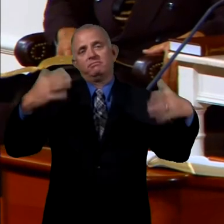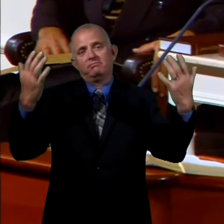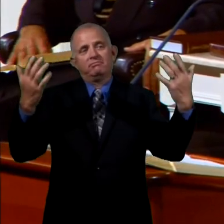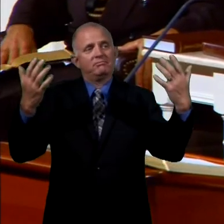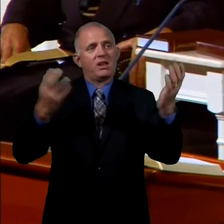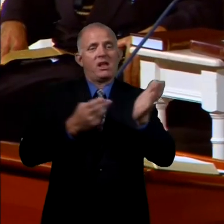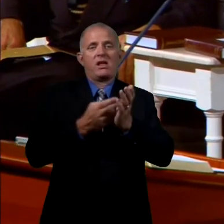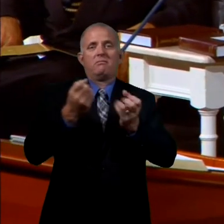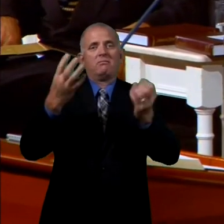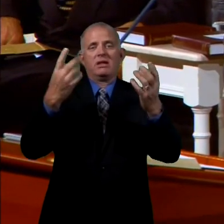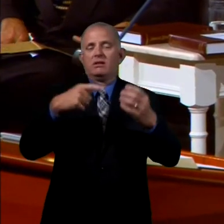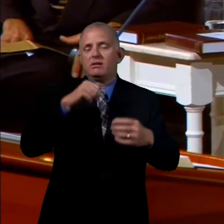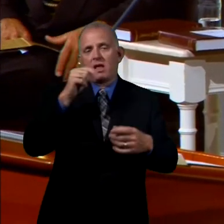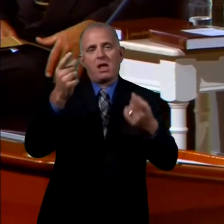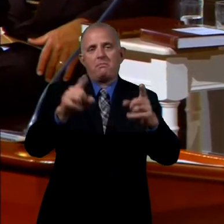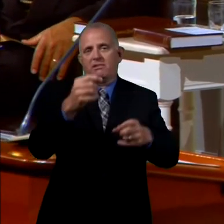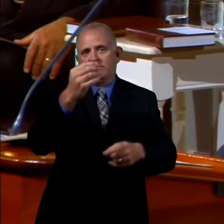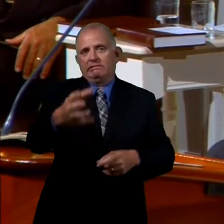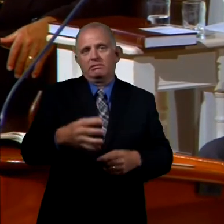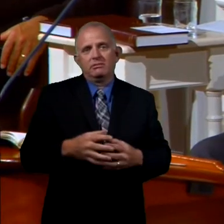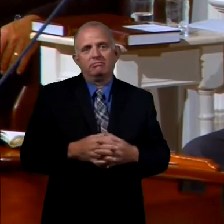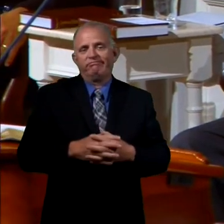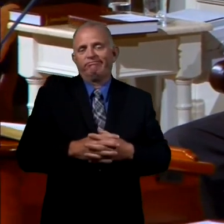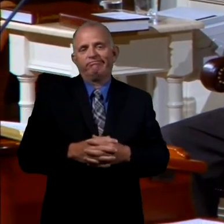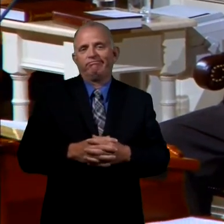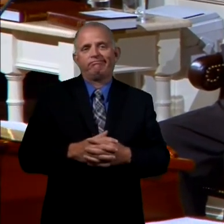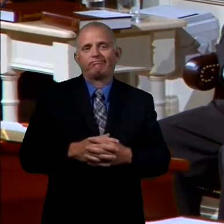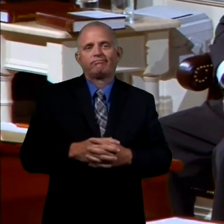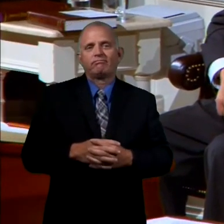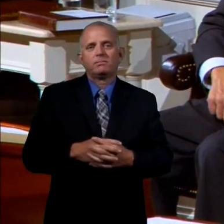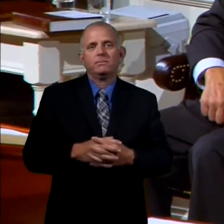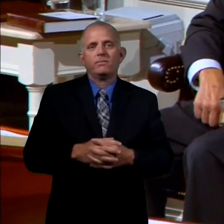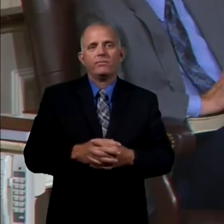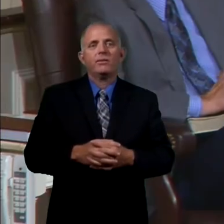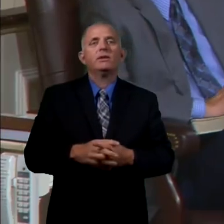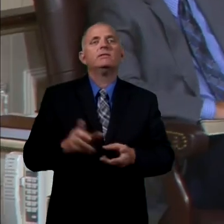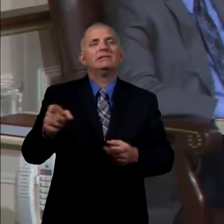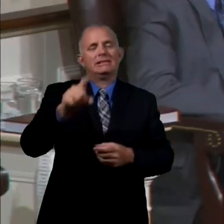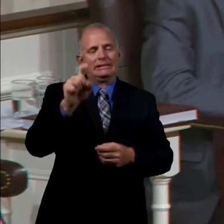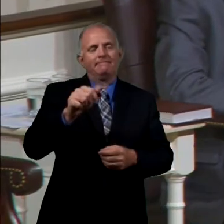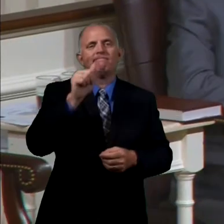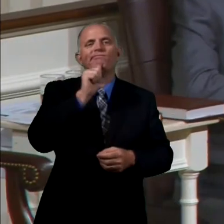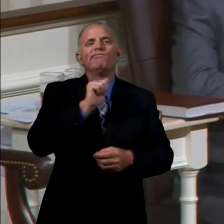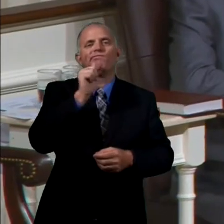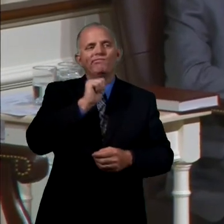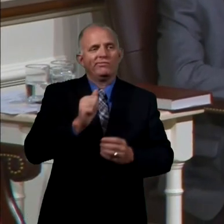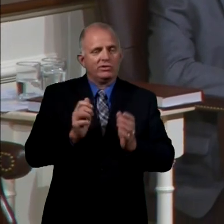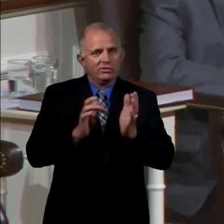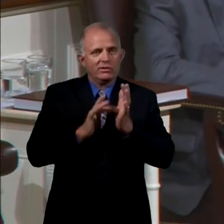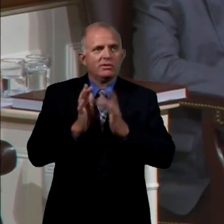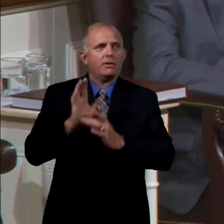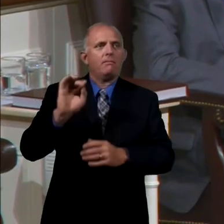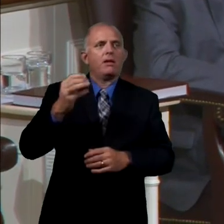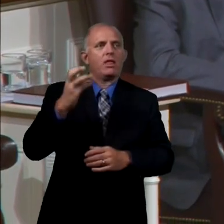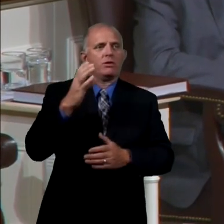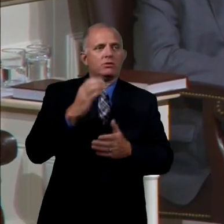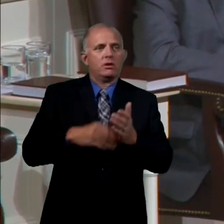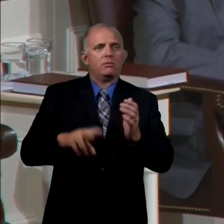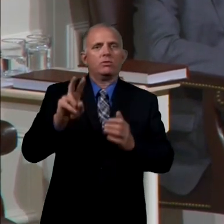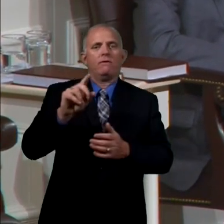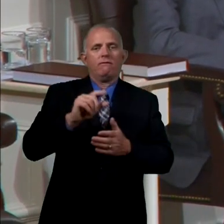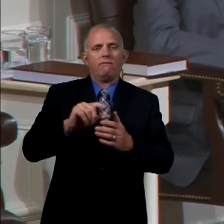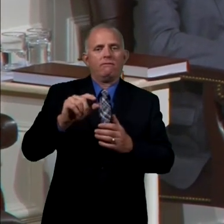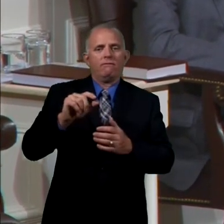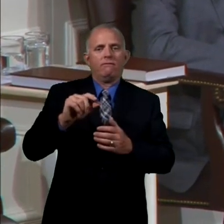going to right away. You're going to have to handle it the same way Jesus did. Matthew 9:24, Jesus said, as